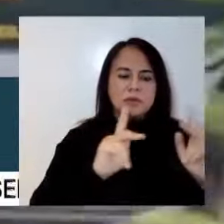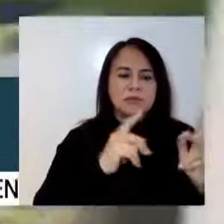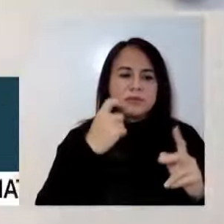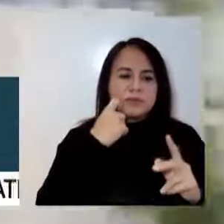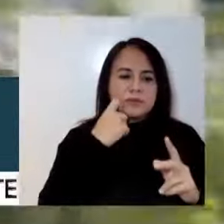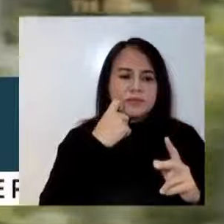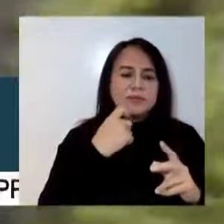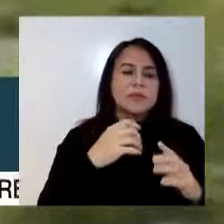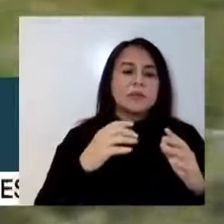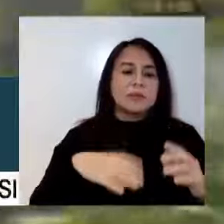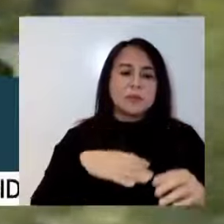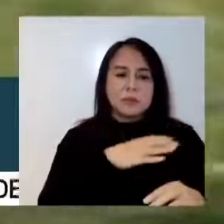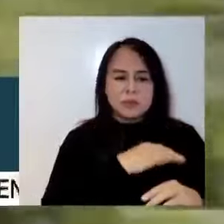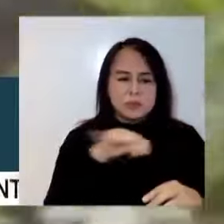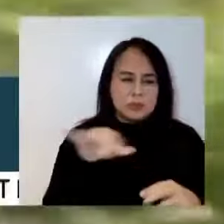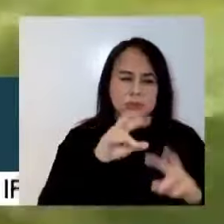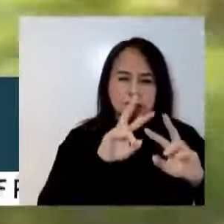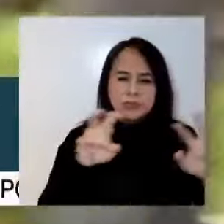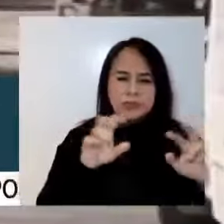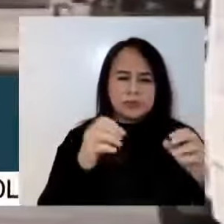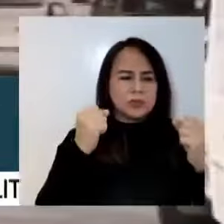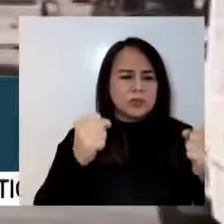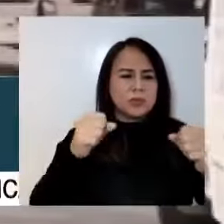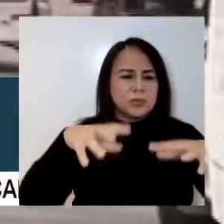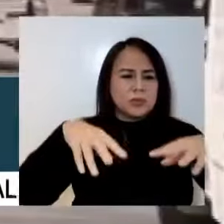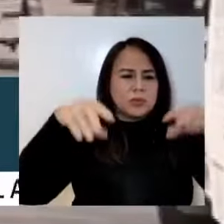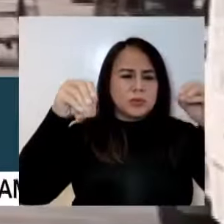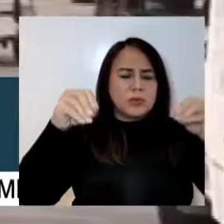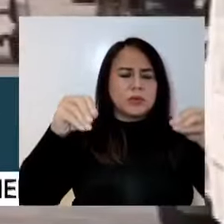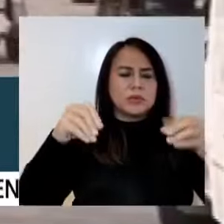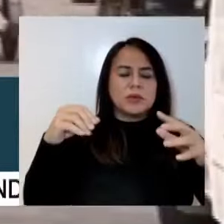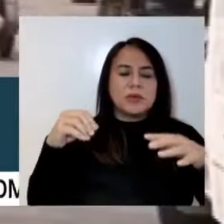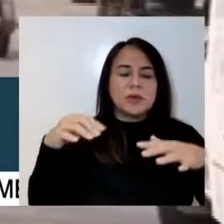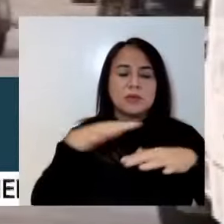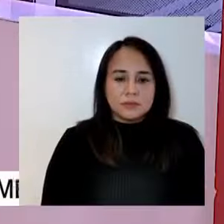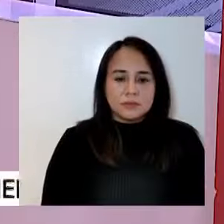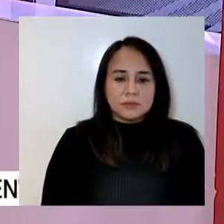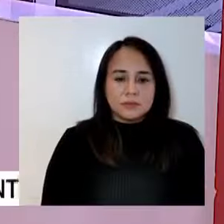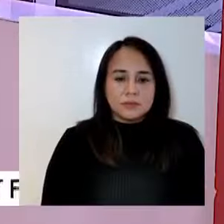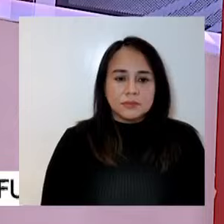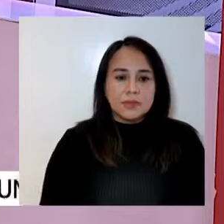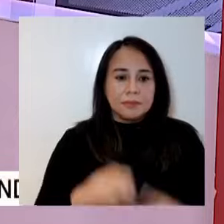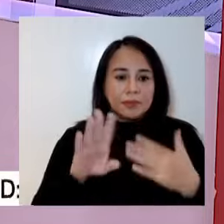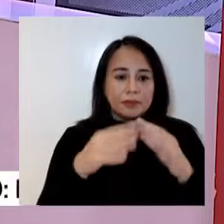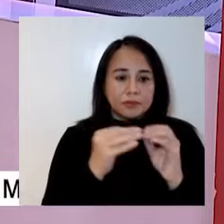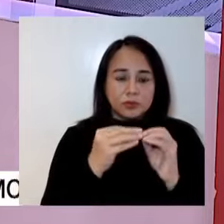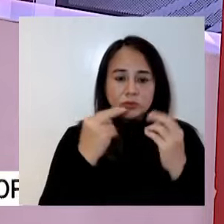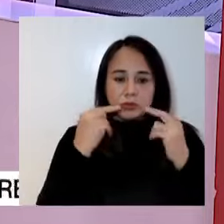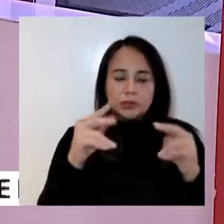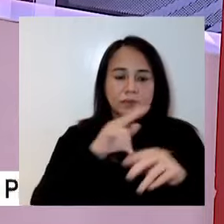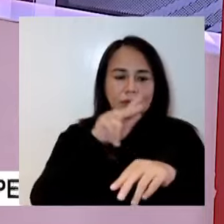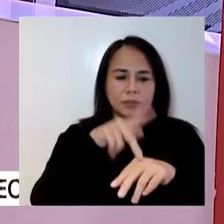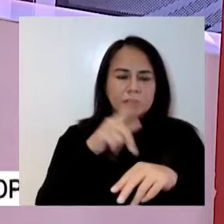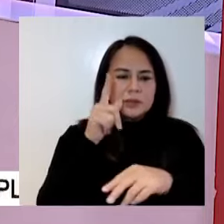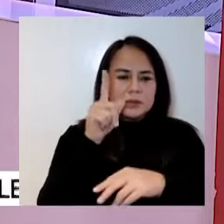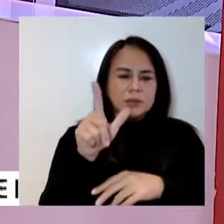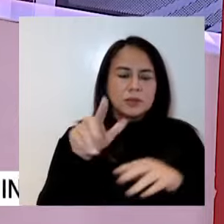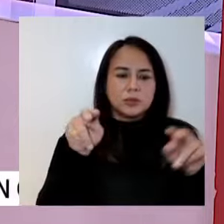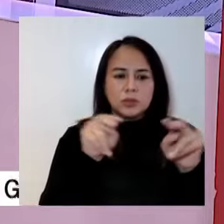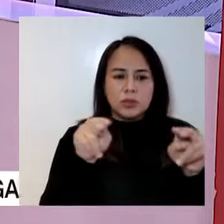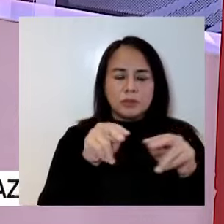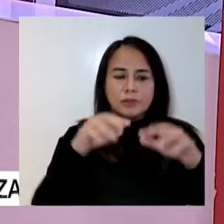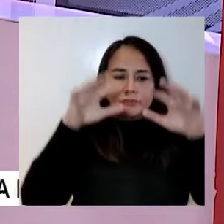House lawmakers also investigated the massive power outage that struck Panay Island. Philippines could see below normal rainfall